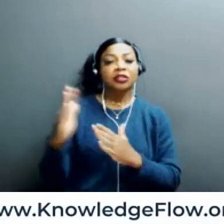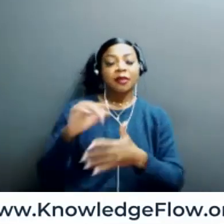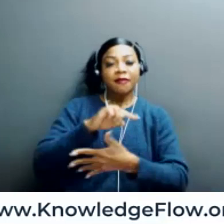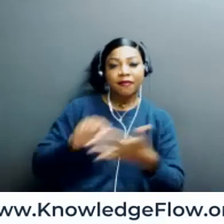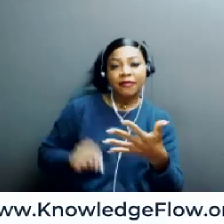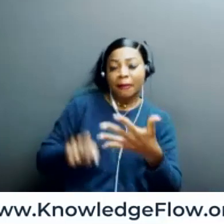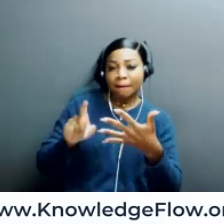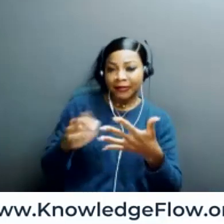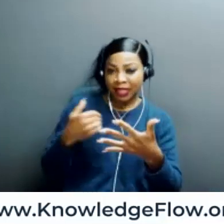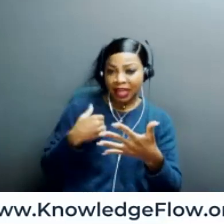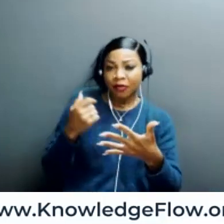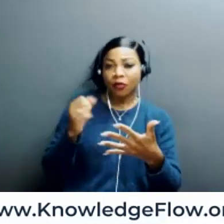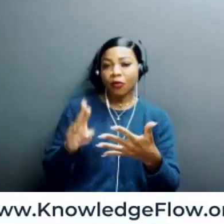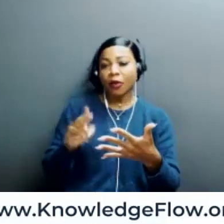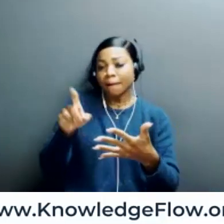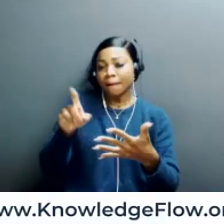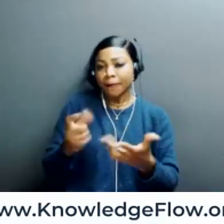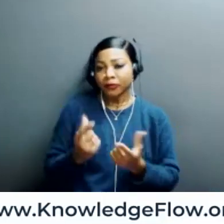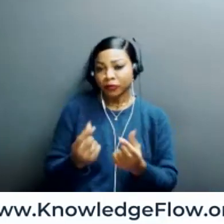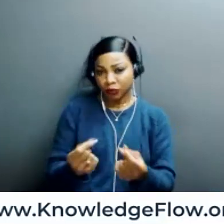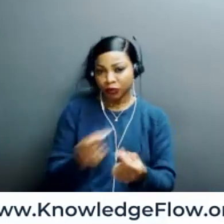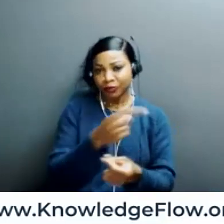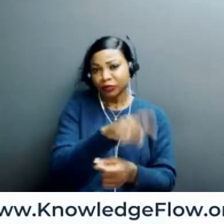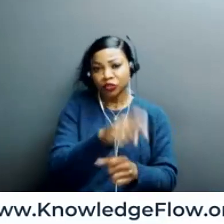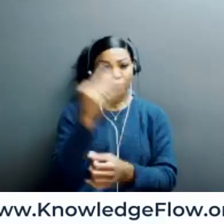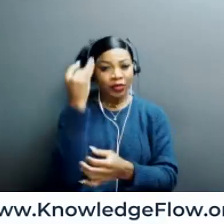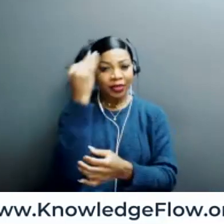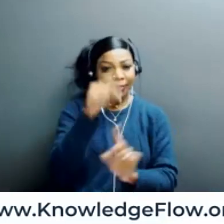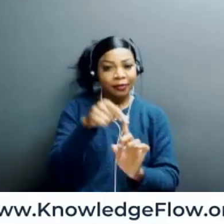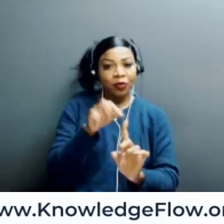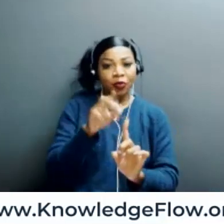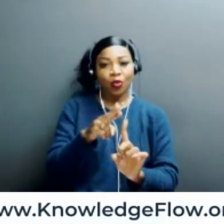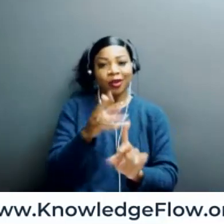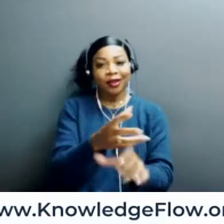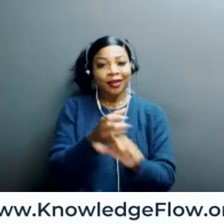that they should think about and get or look into